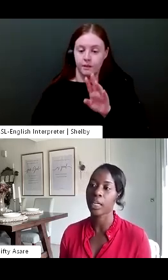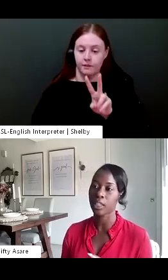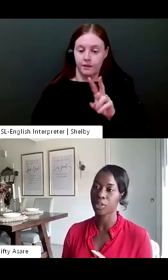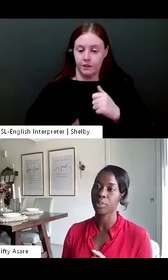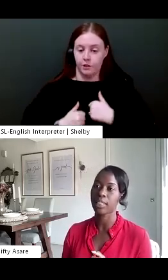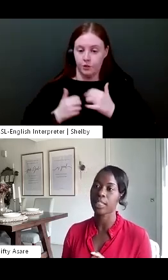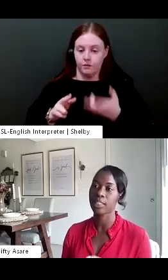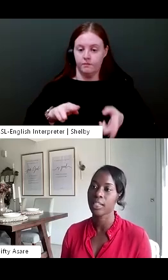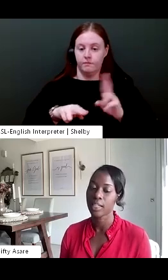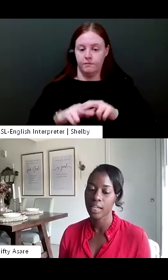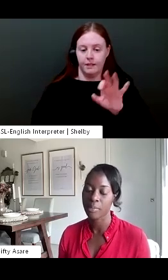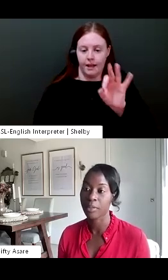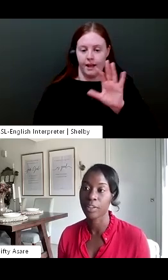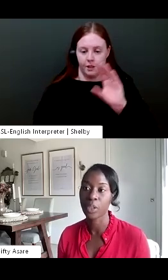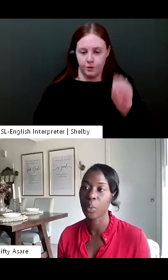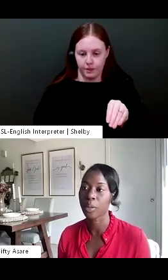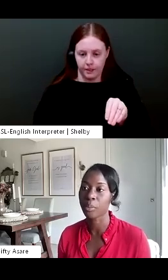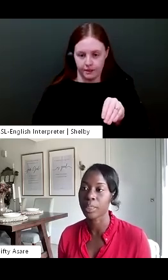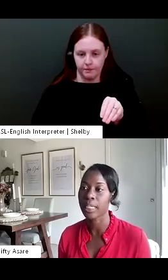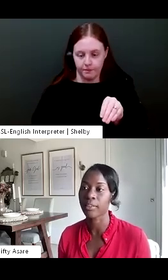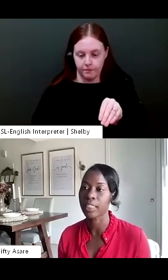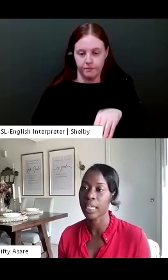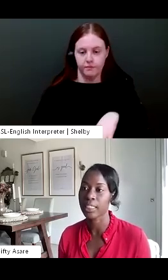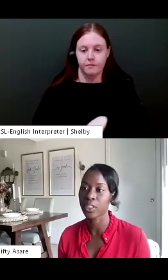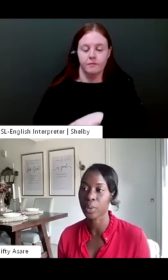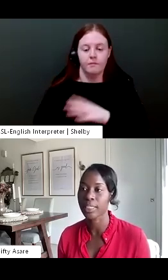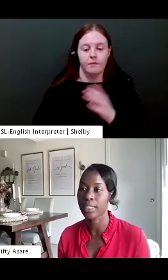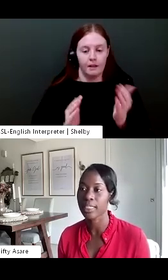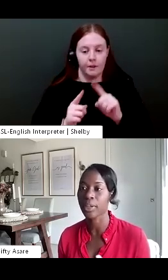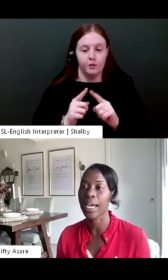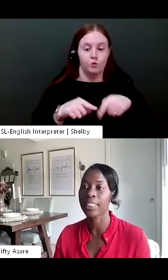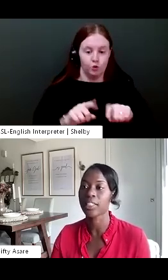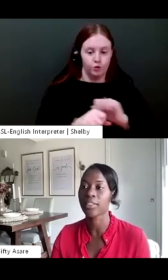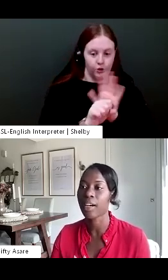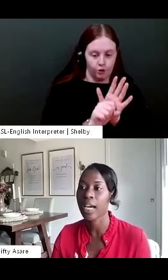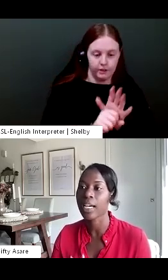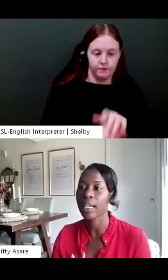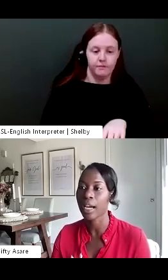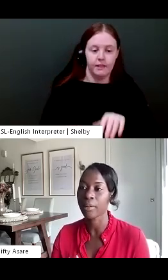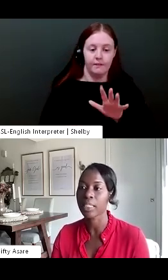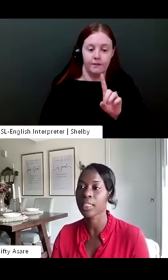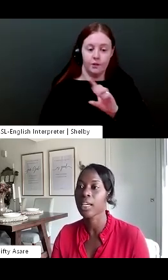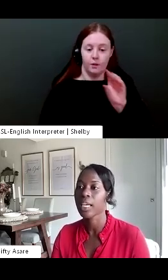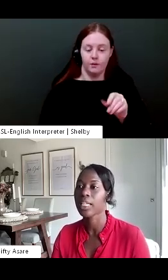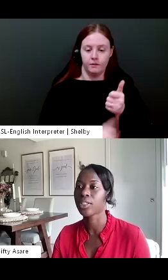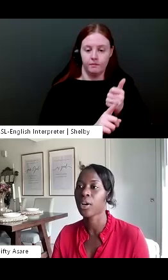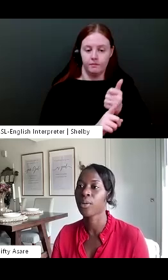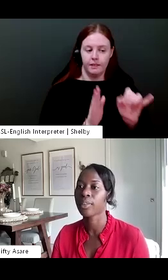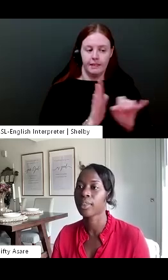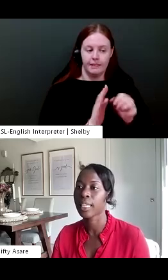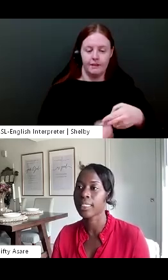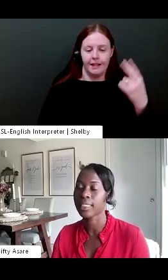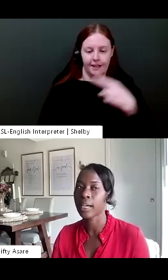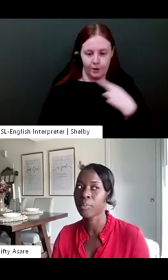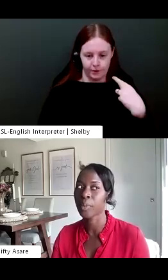over 900%. And 51% of these cases were assessed or identified as high risk. And